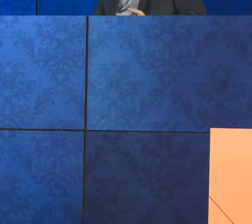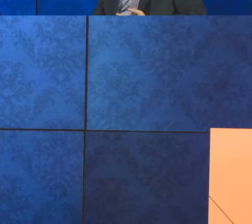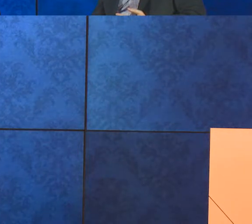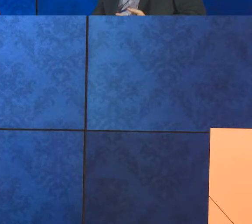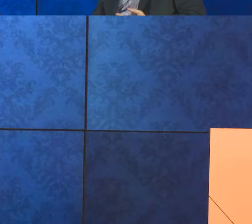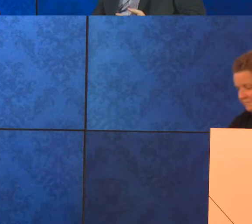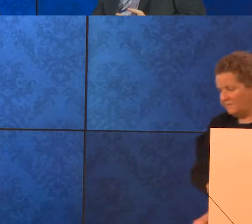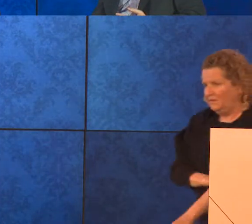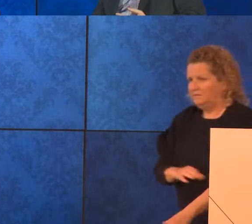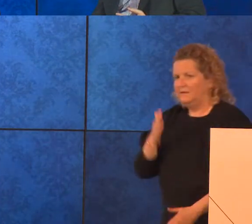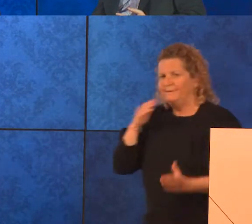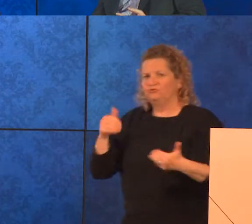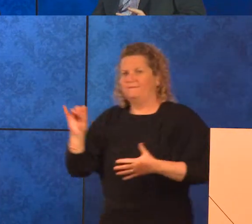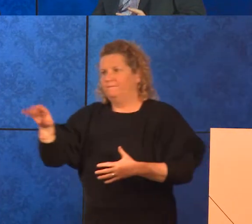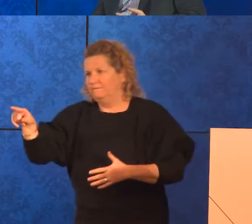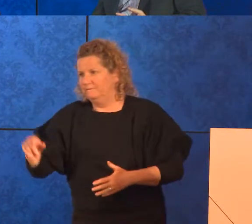introduce yourself.